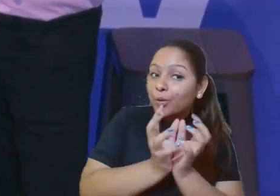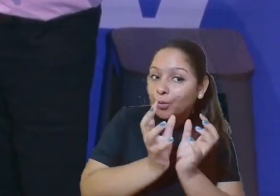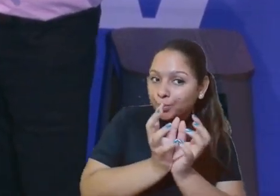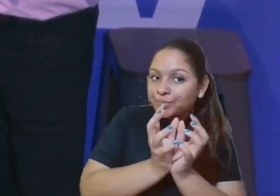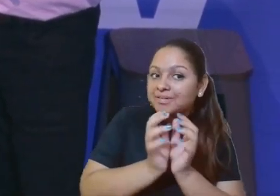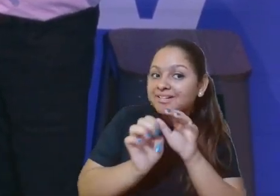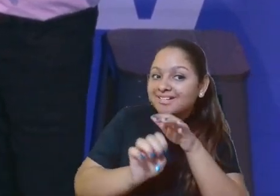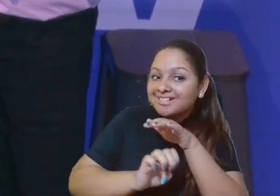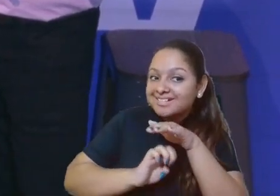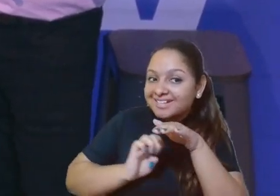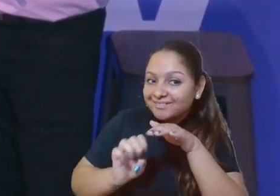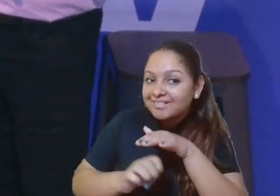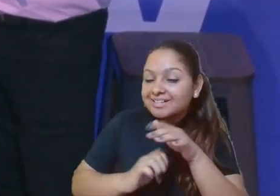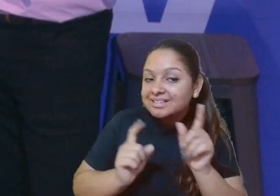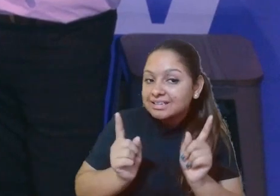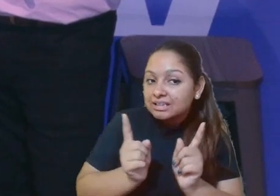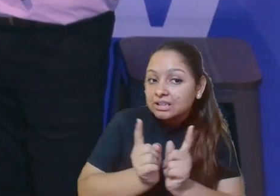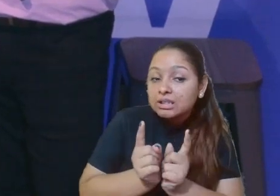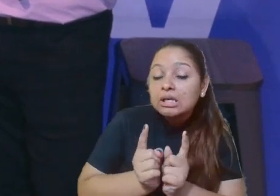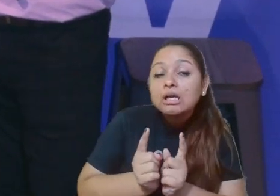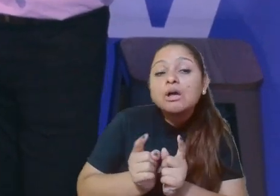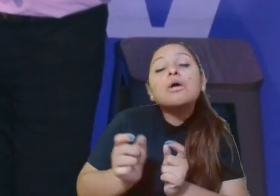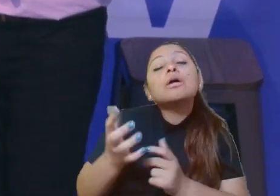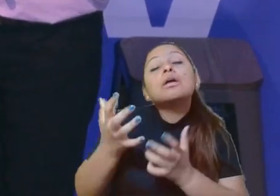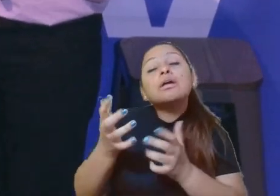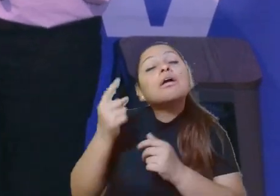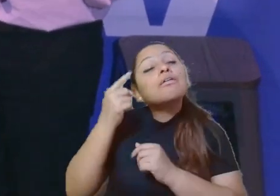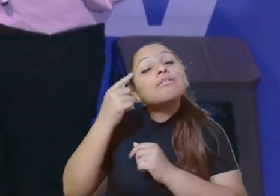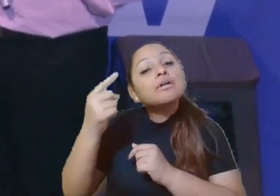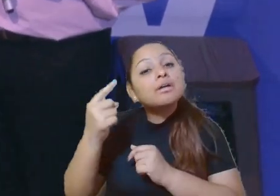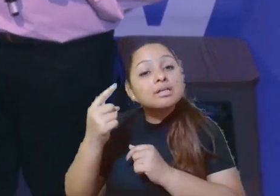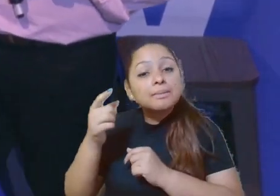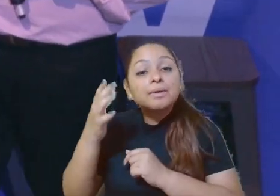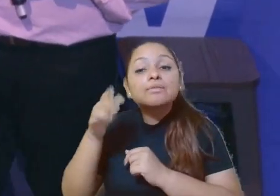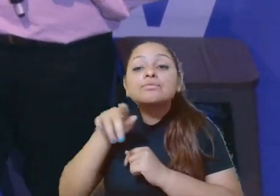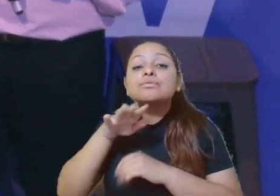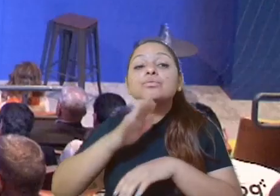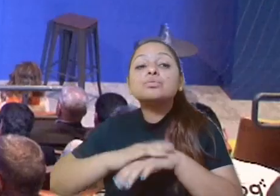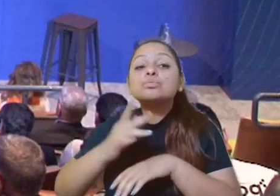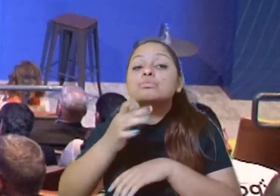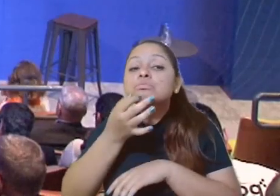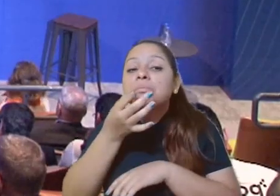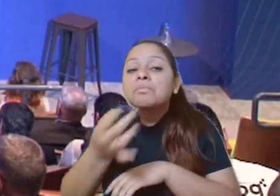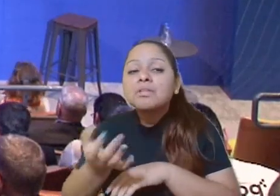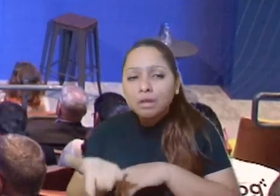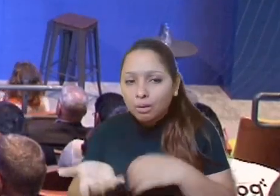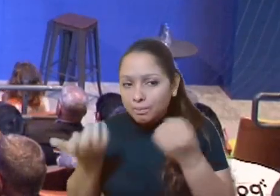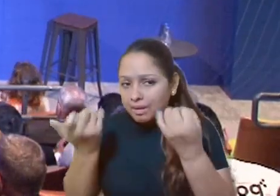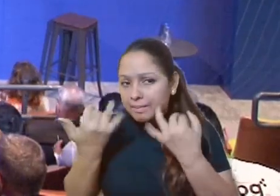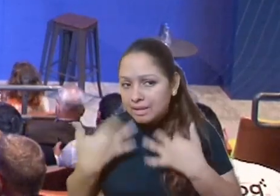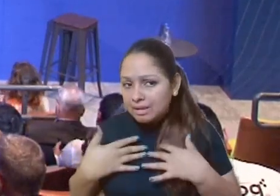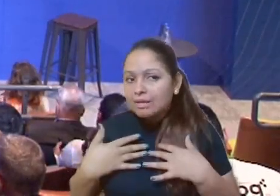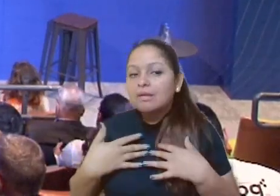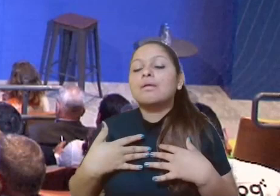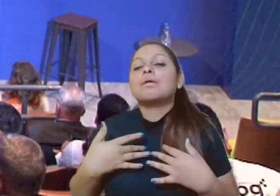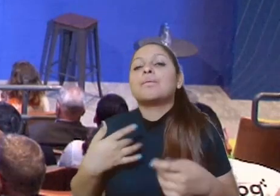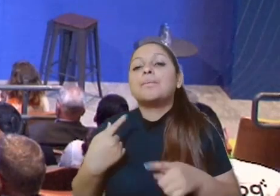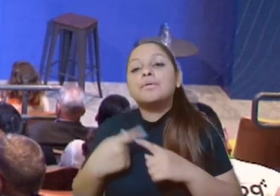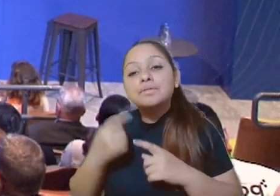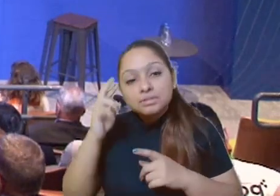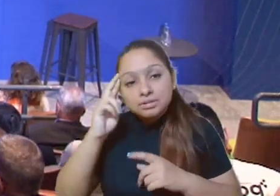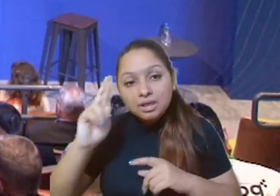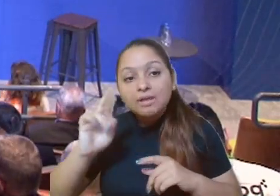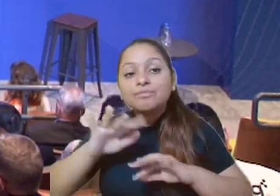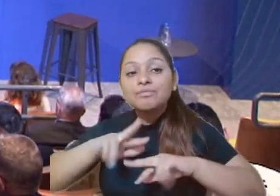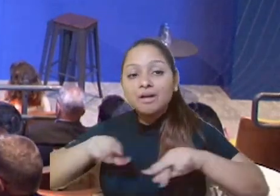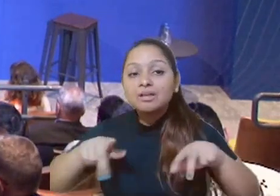oil. I'd like to hear your perspective of someone that works with that, that we are the leader of a research and development center.